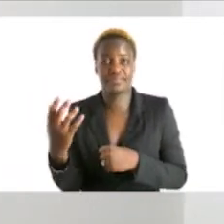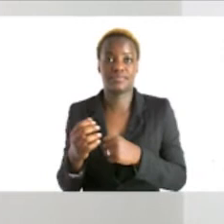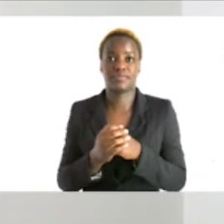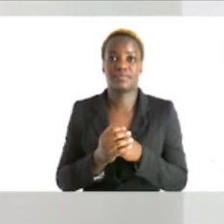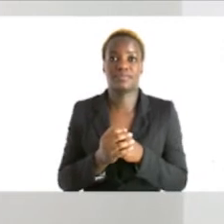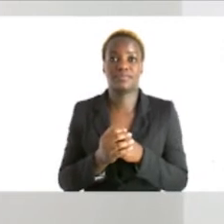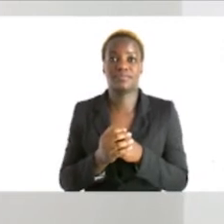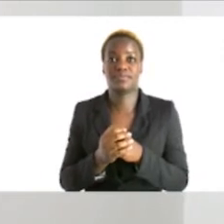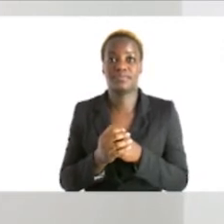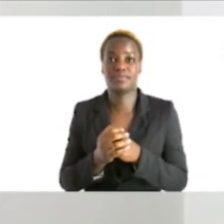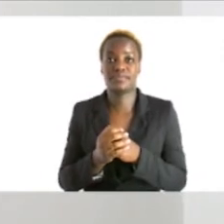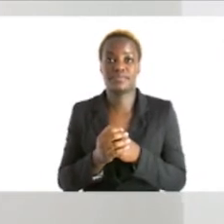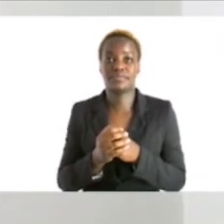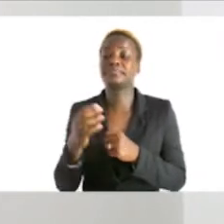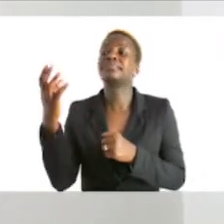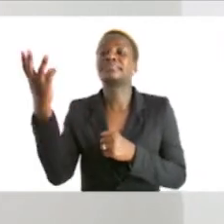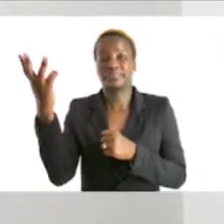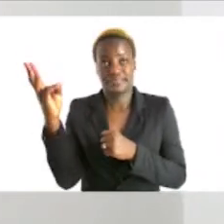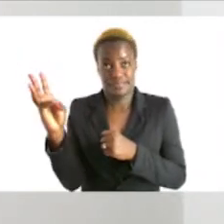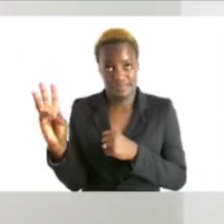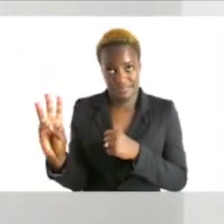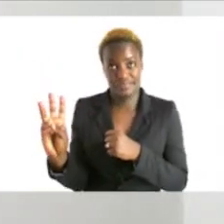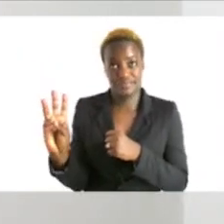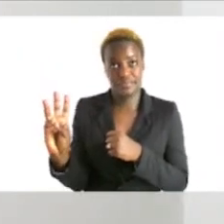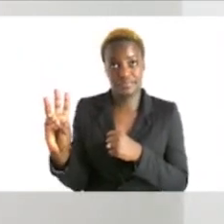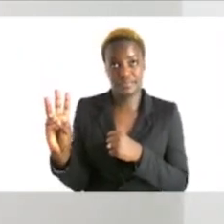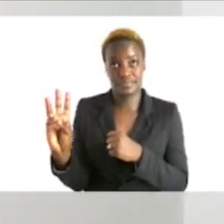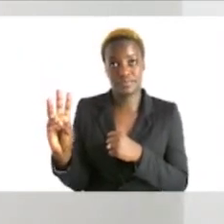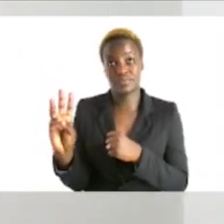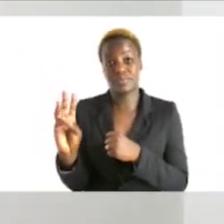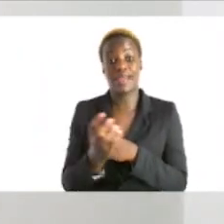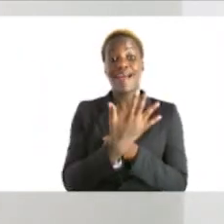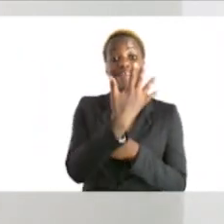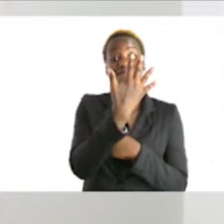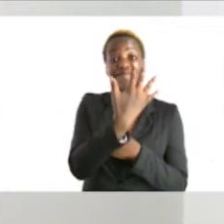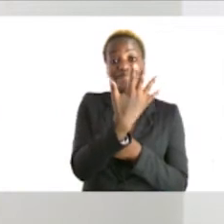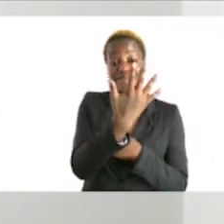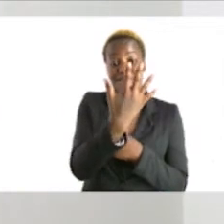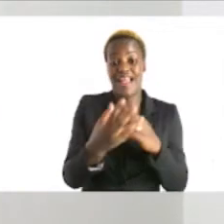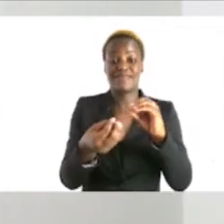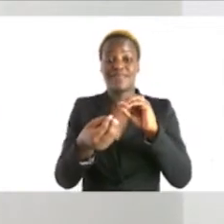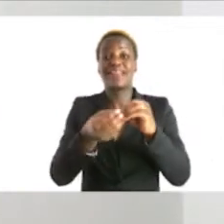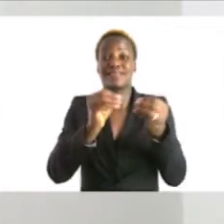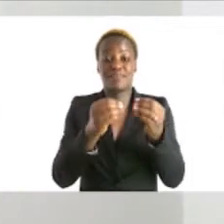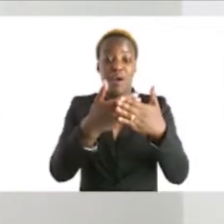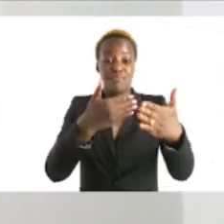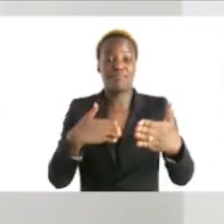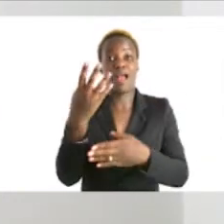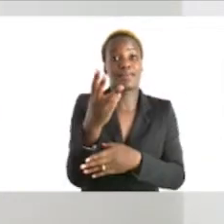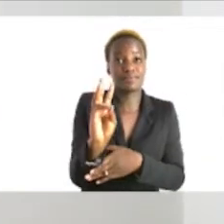wrong place. And then the 6. So we have 5 numbers before 6.